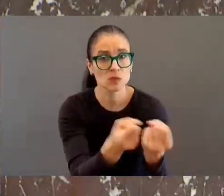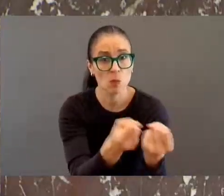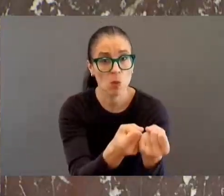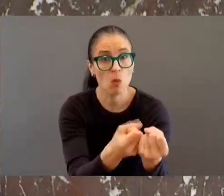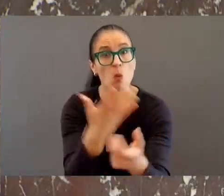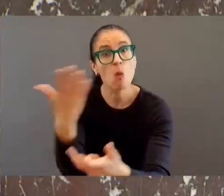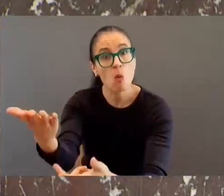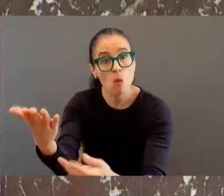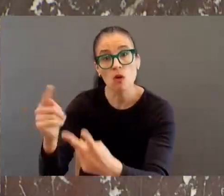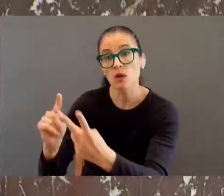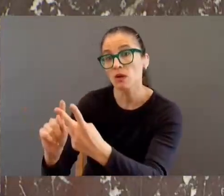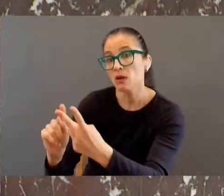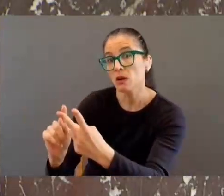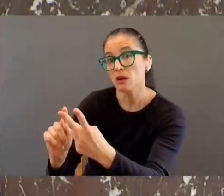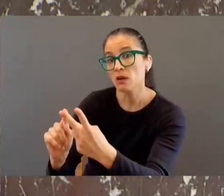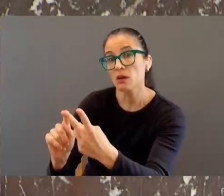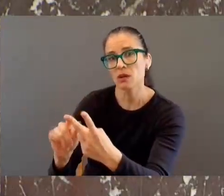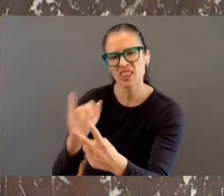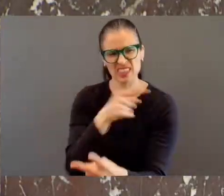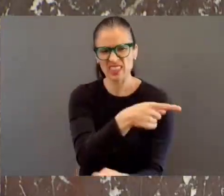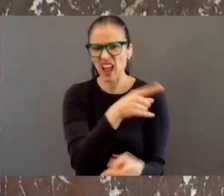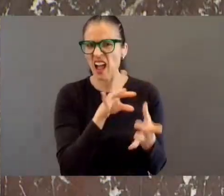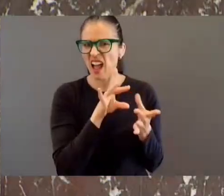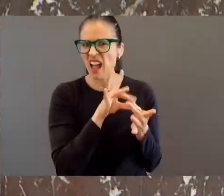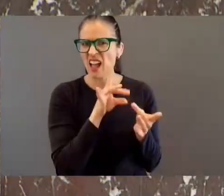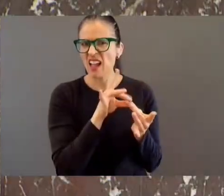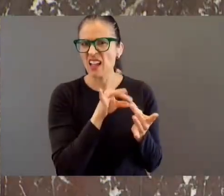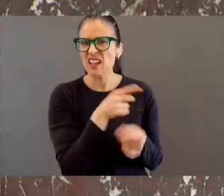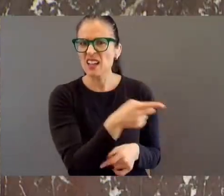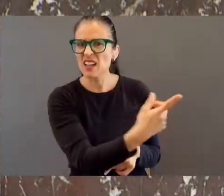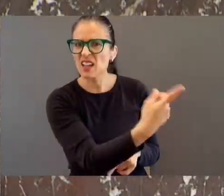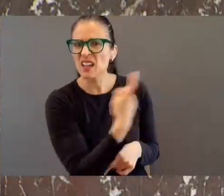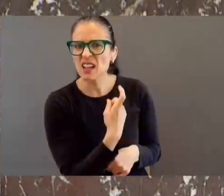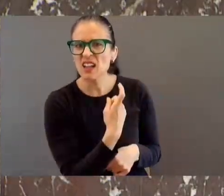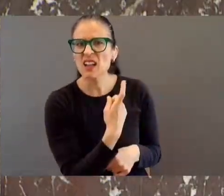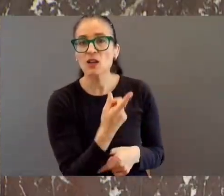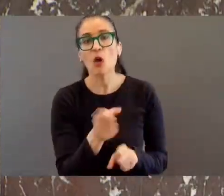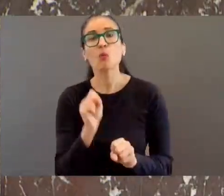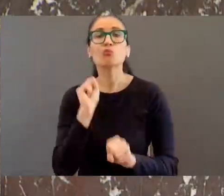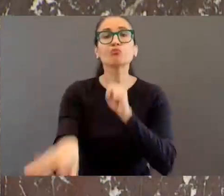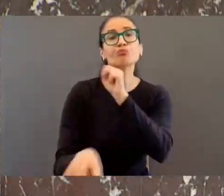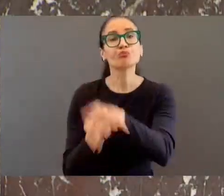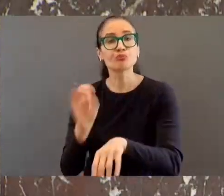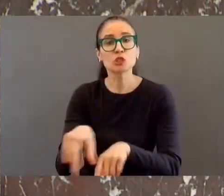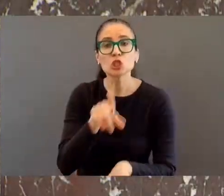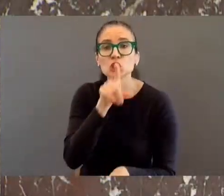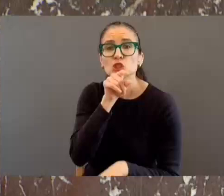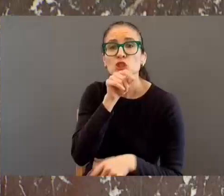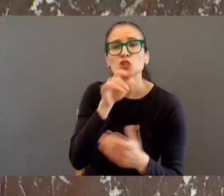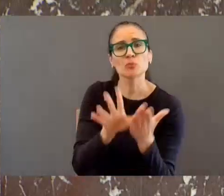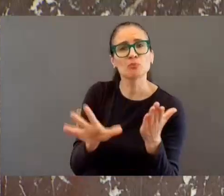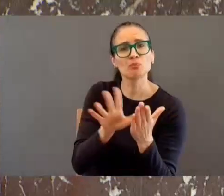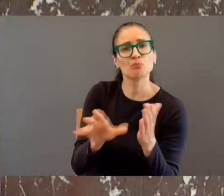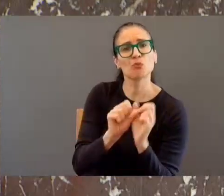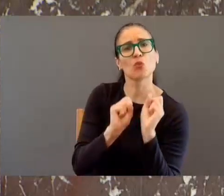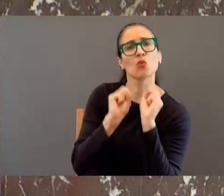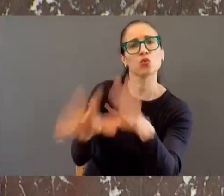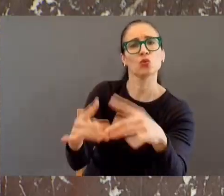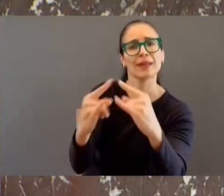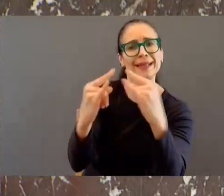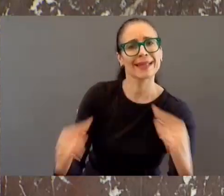the questions took, which were throwing chicken manure on encampments, hoping they would move when he was the mayor of Abbotsford.